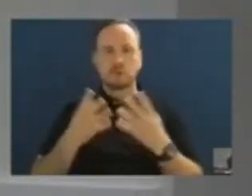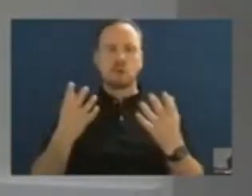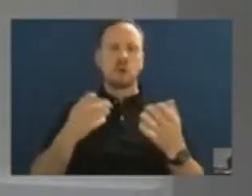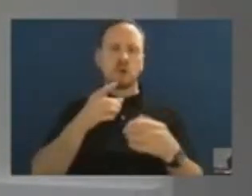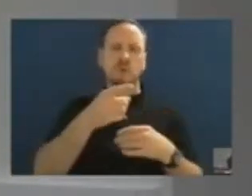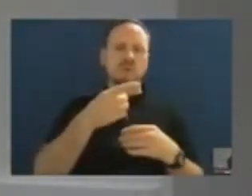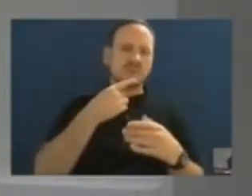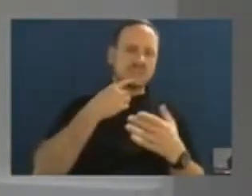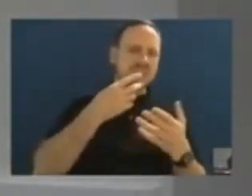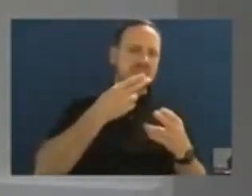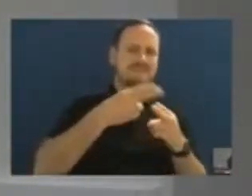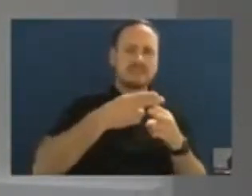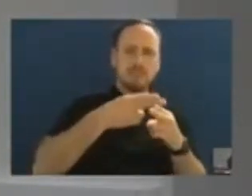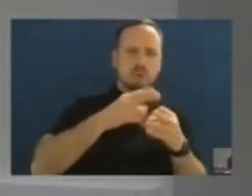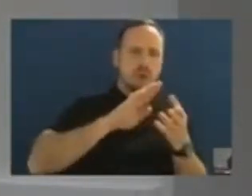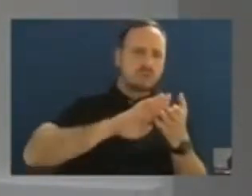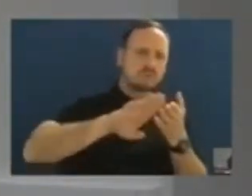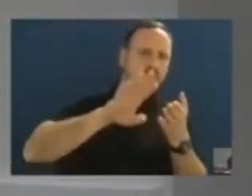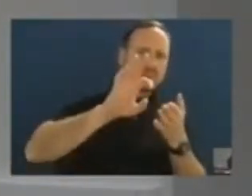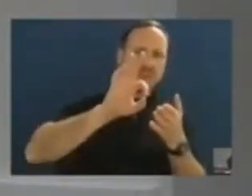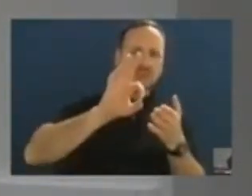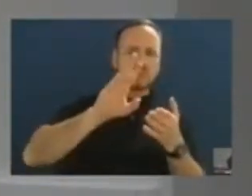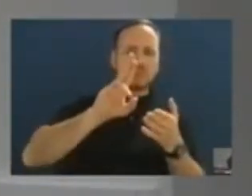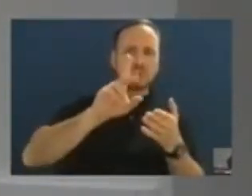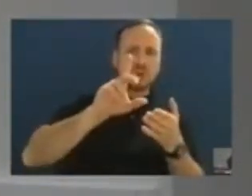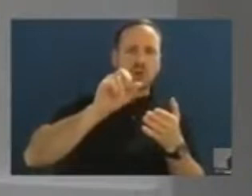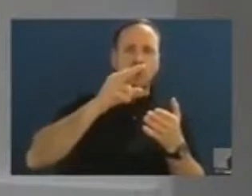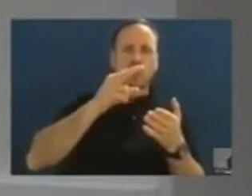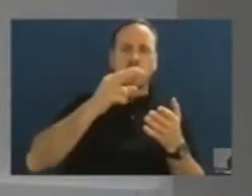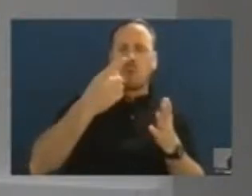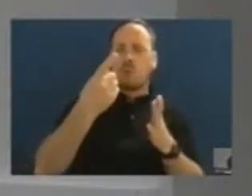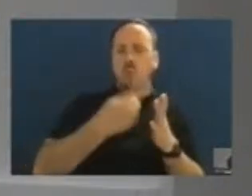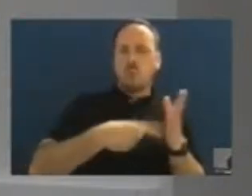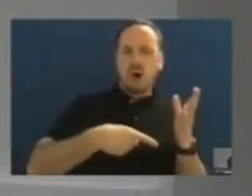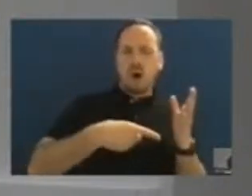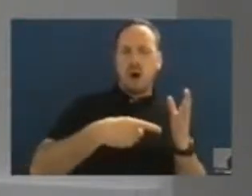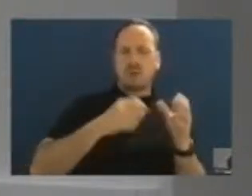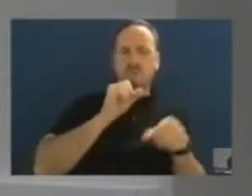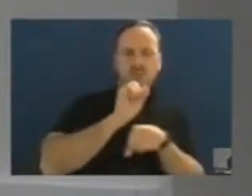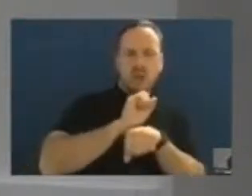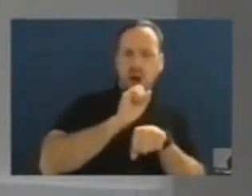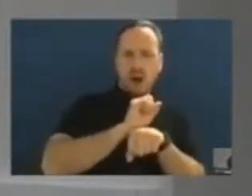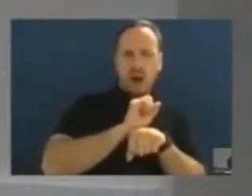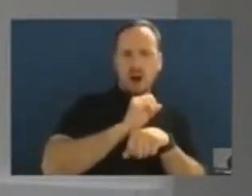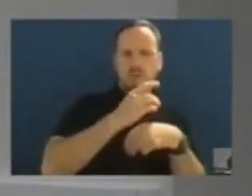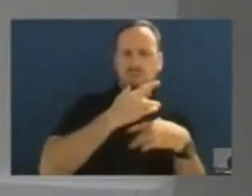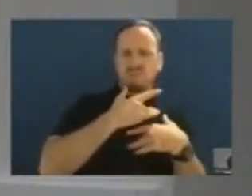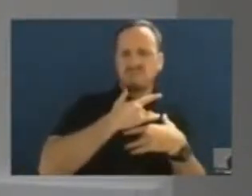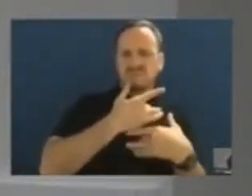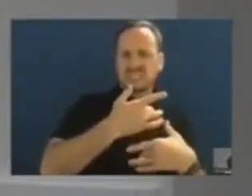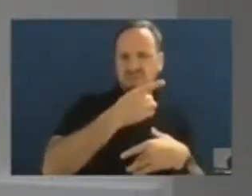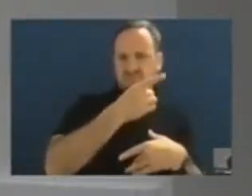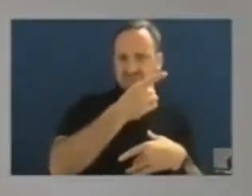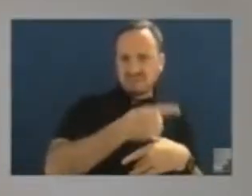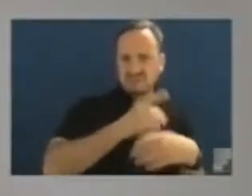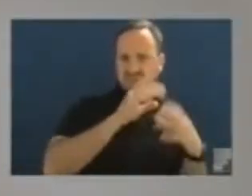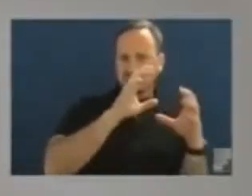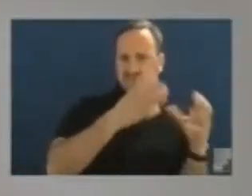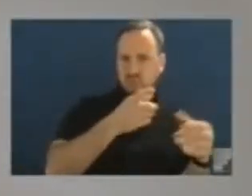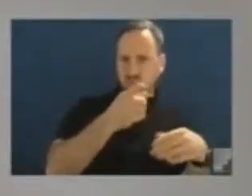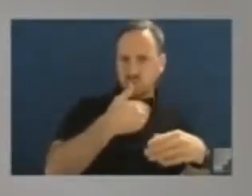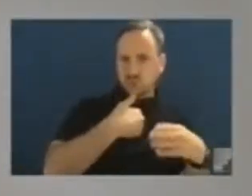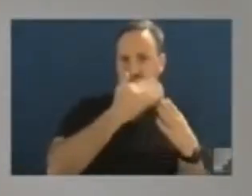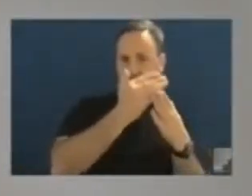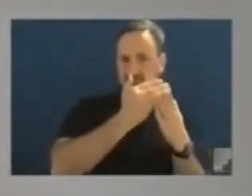the earliest risk that you think for We partial do. furloughs? We do have a list that's identified, and I'm happy to share that with